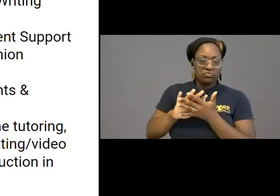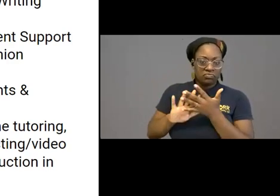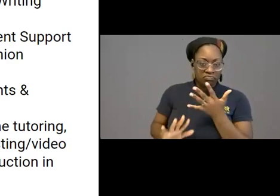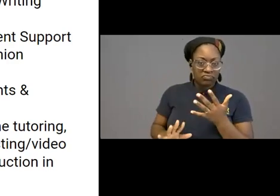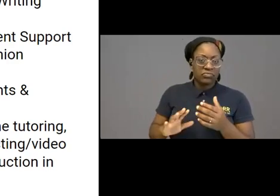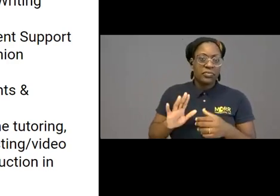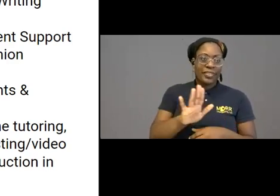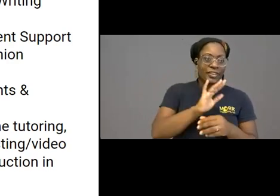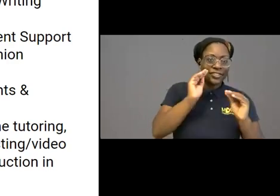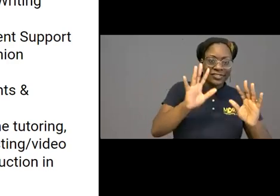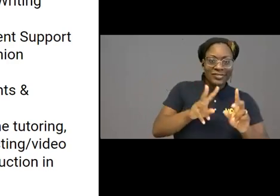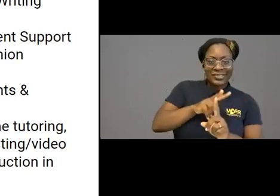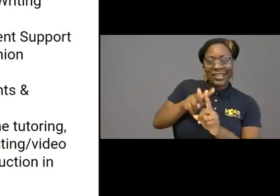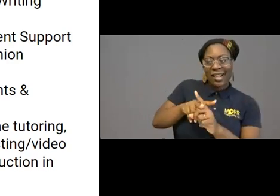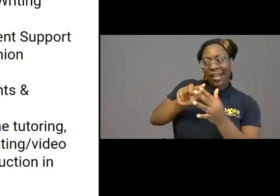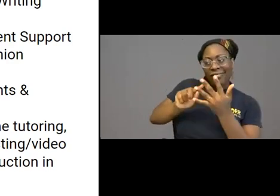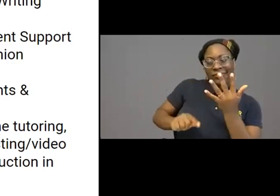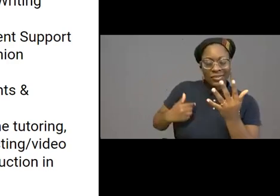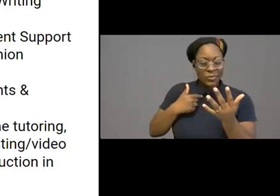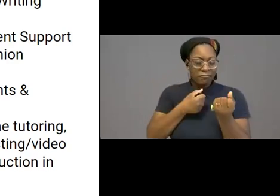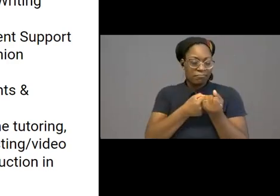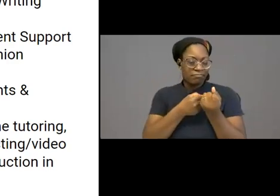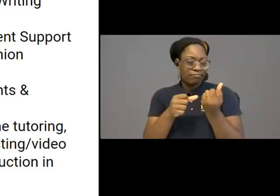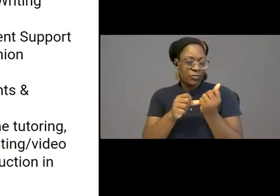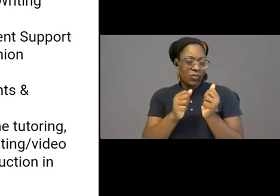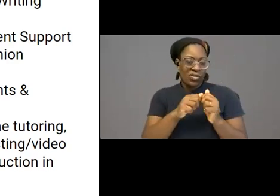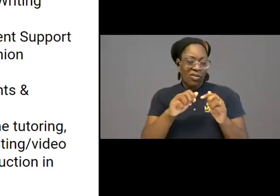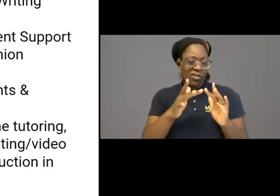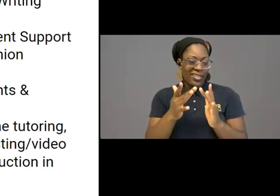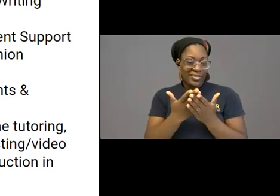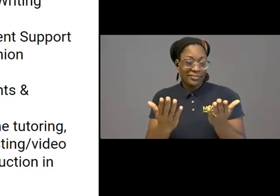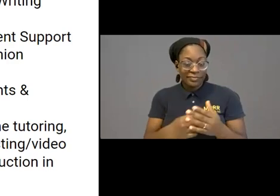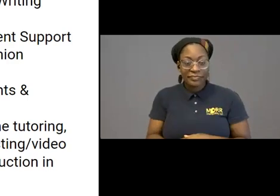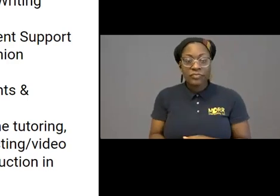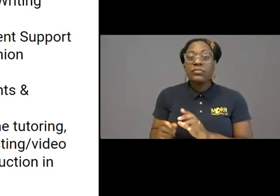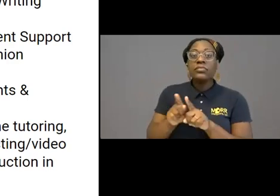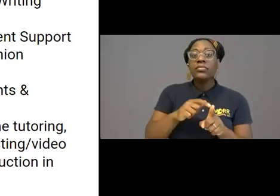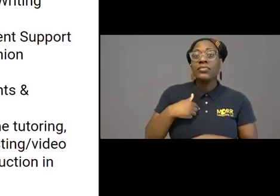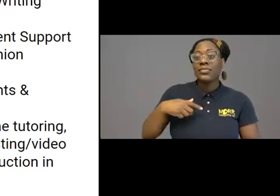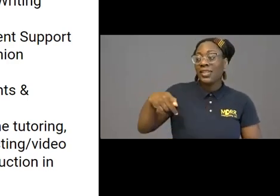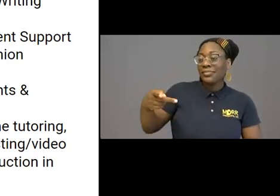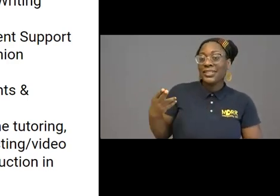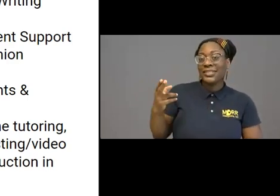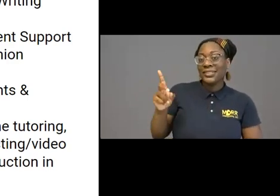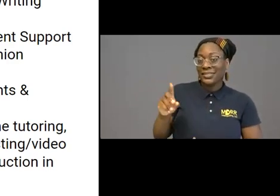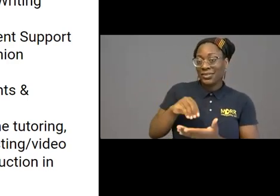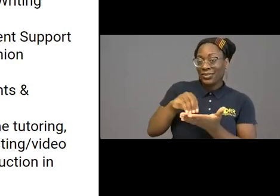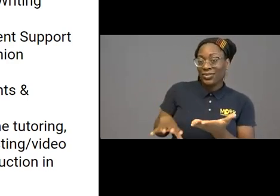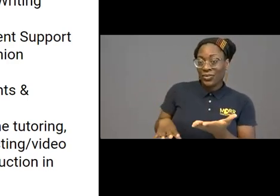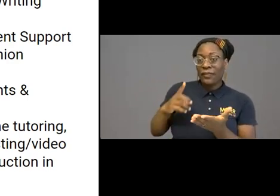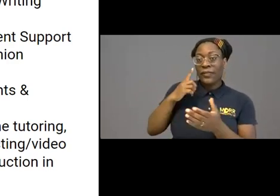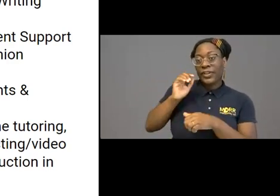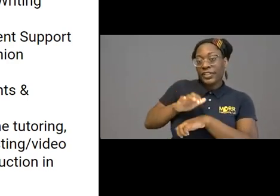instructors. I'm also a PhD student in English at ODU. My research interests related